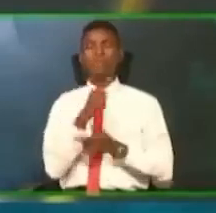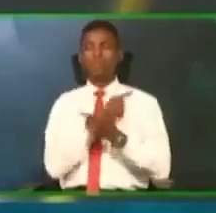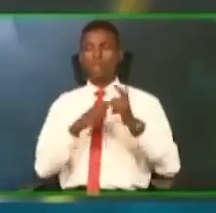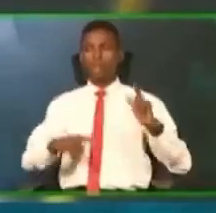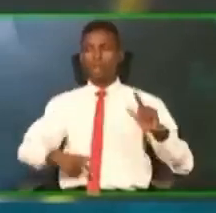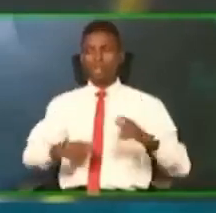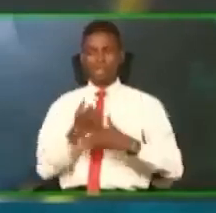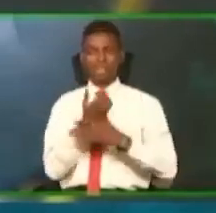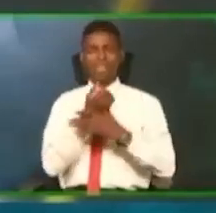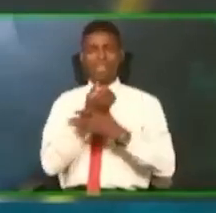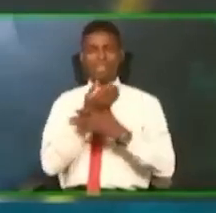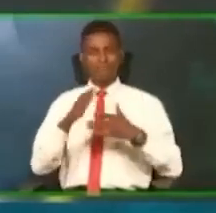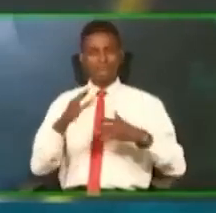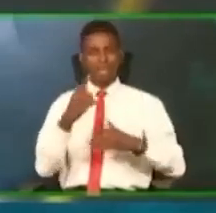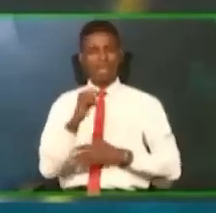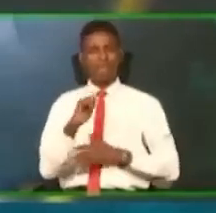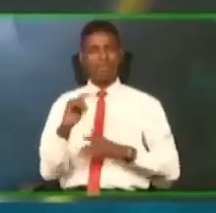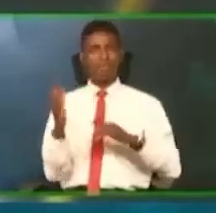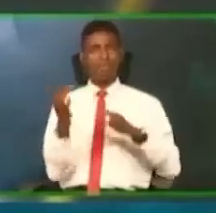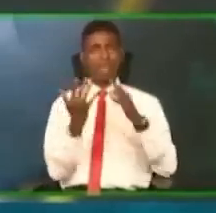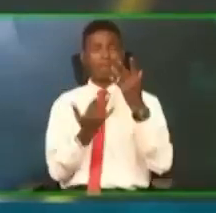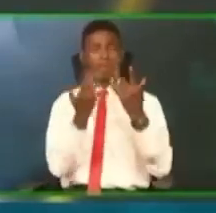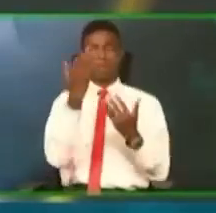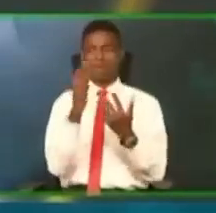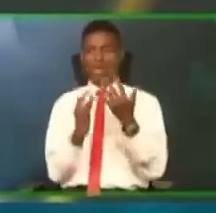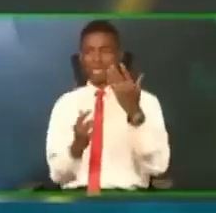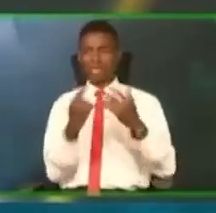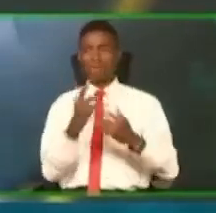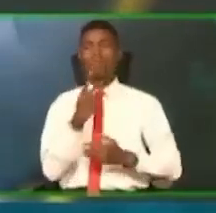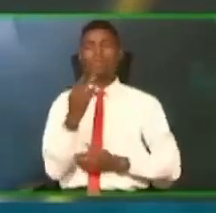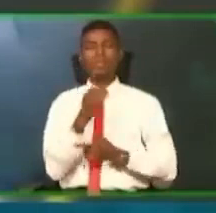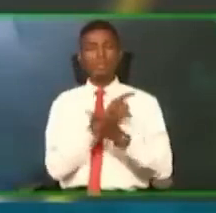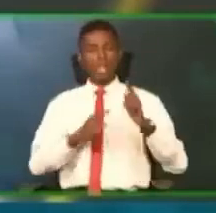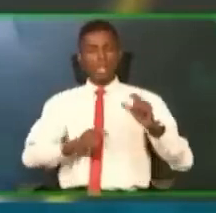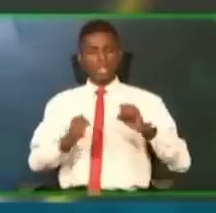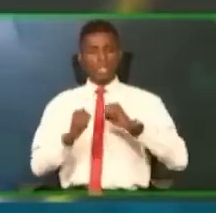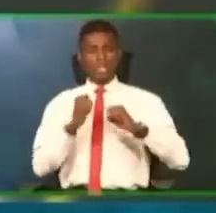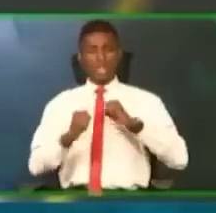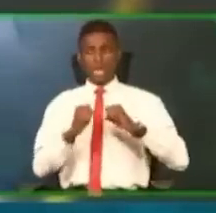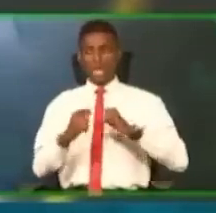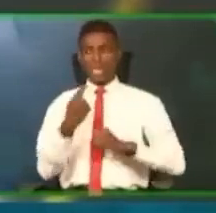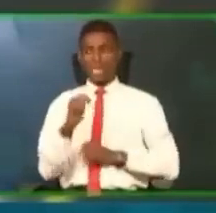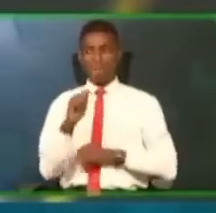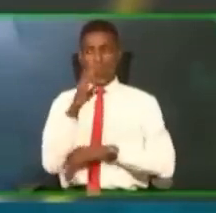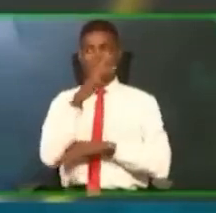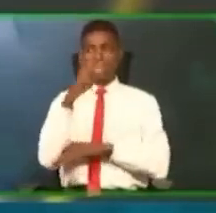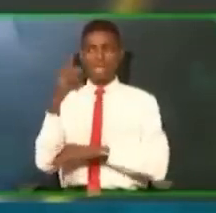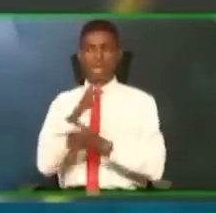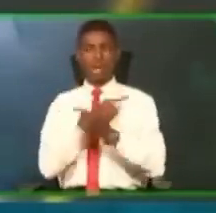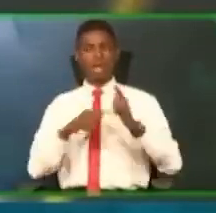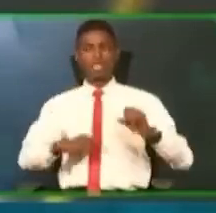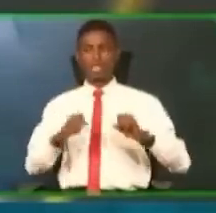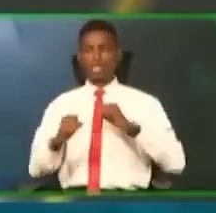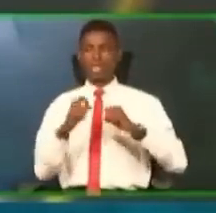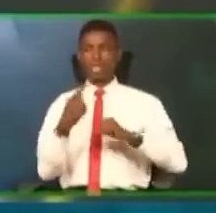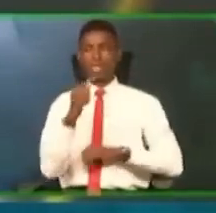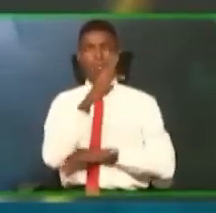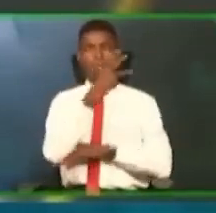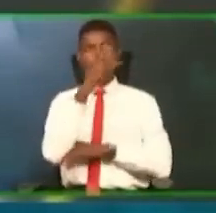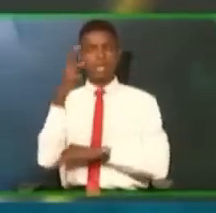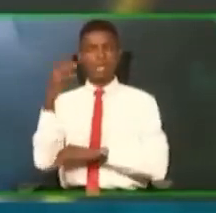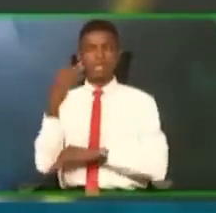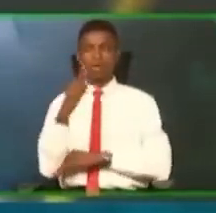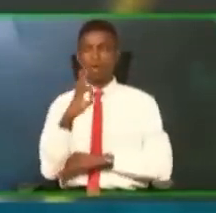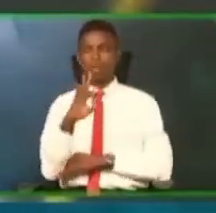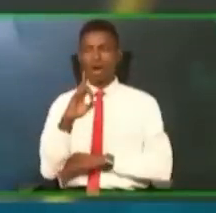of fire. The voice of the Lord shaketh the wilderness. The Lord shaketh the wilderness of Kadesh. The last